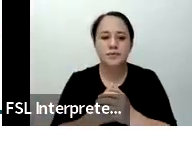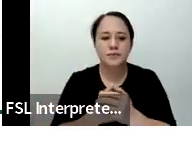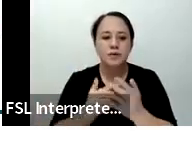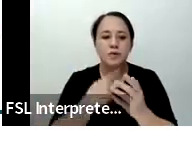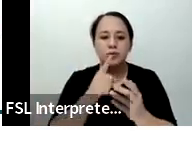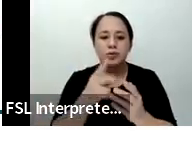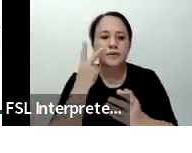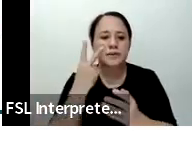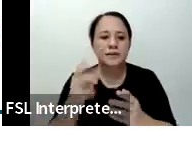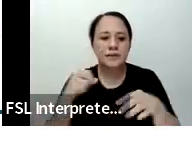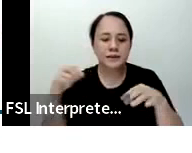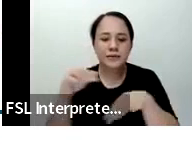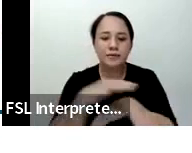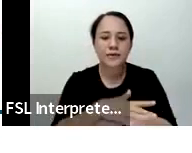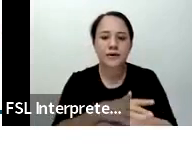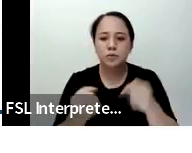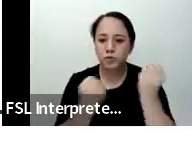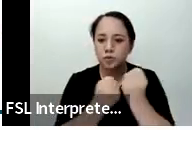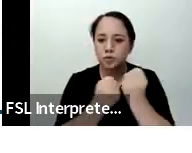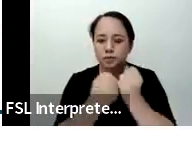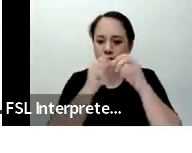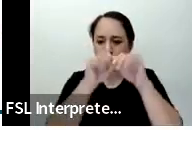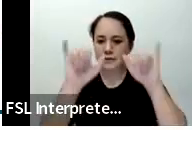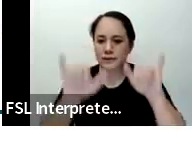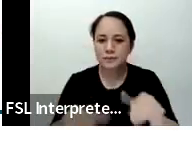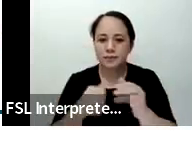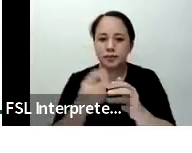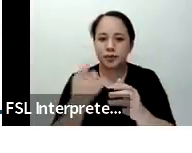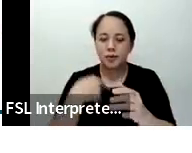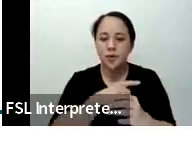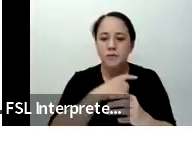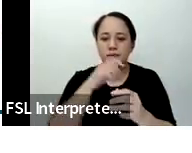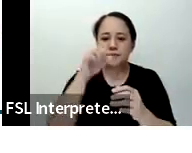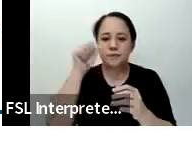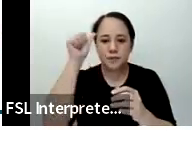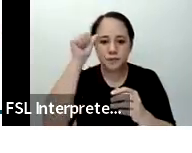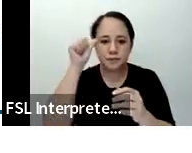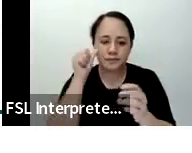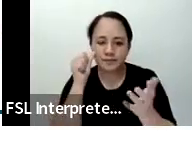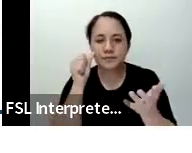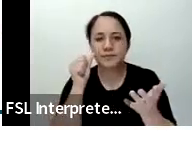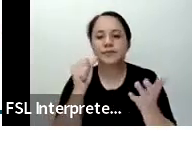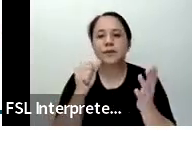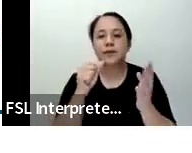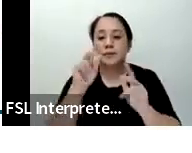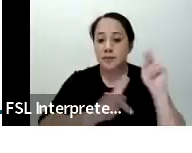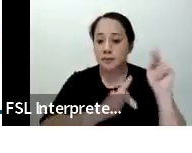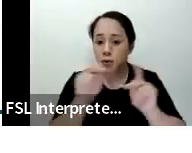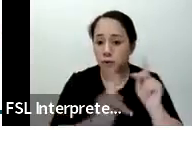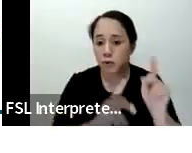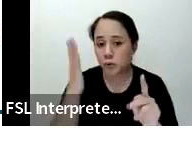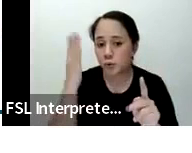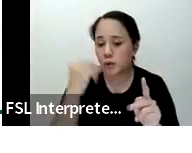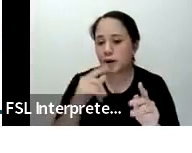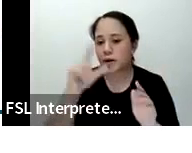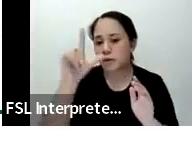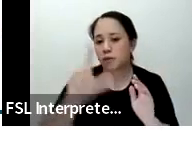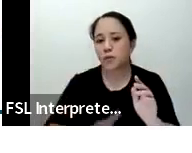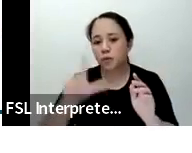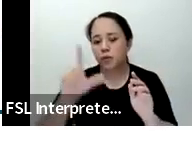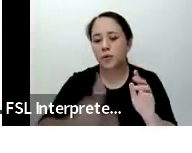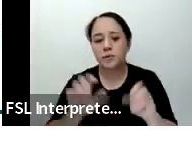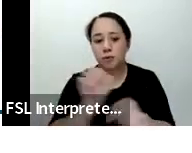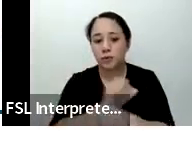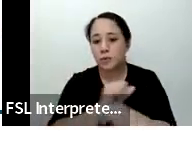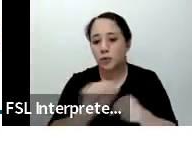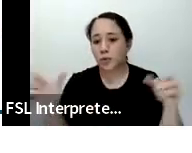see the effect on the support system for our older or aging population because of the lower ratio of those in the labor force